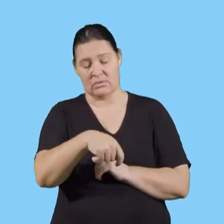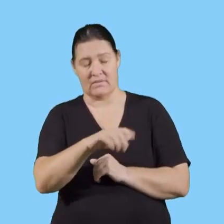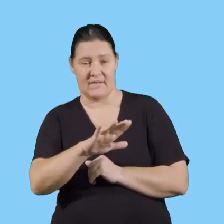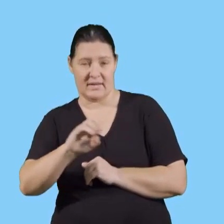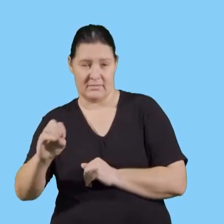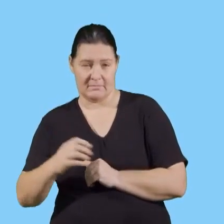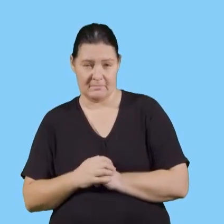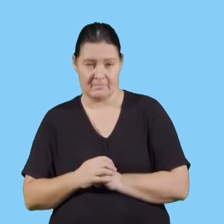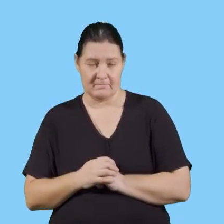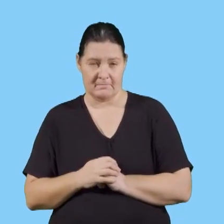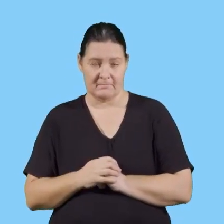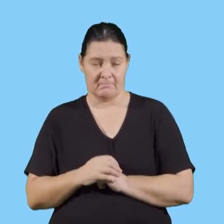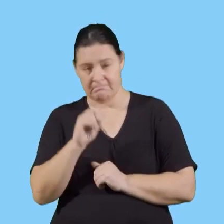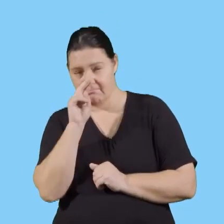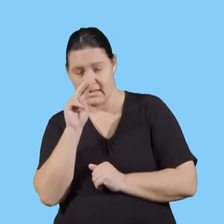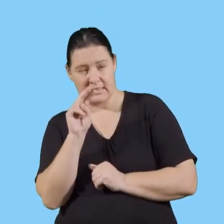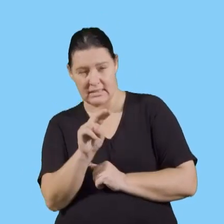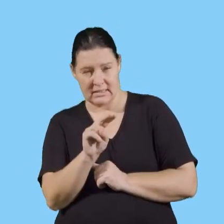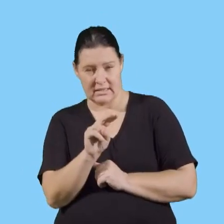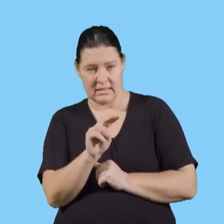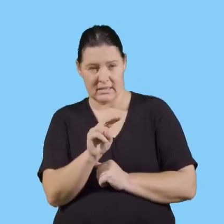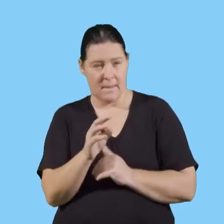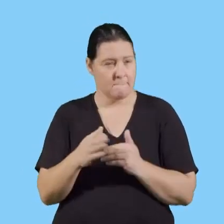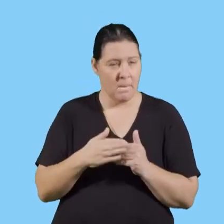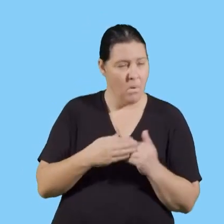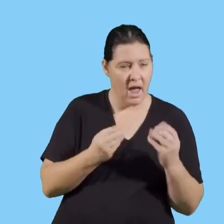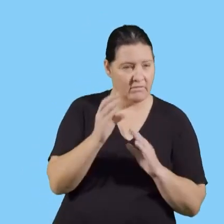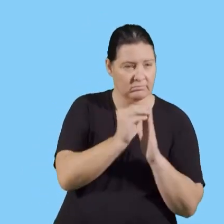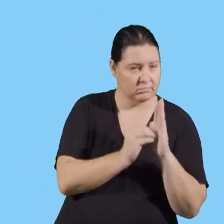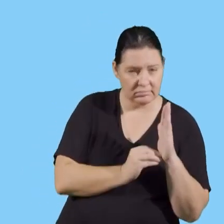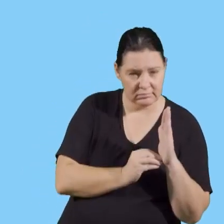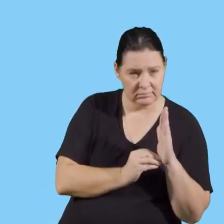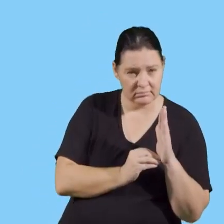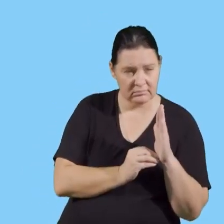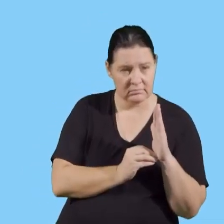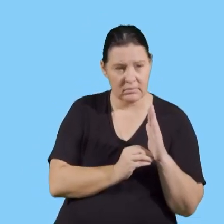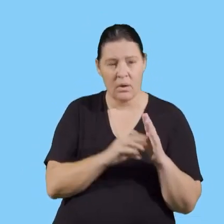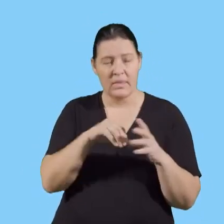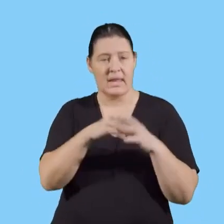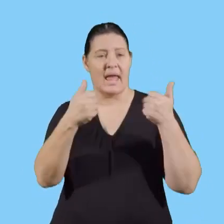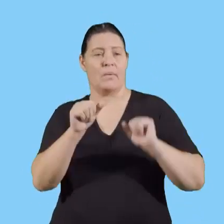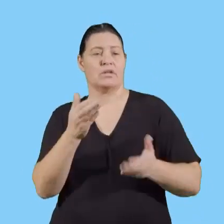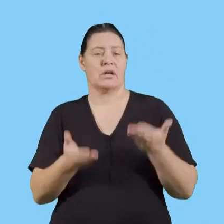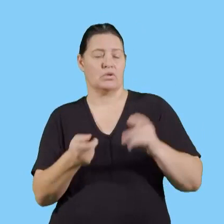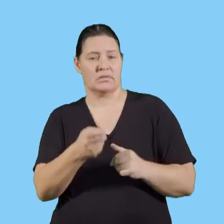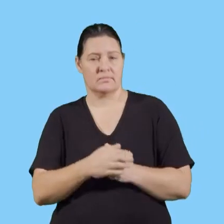6,500. Let's see if we have more transactions to record in the accounting